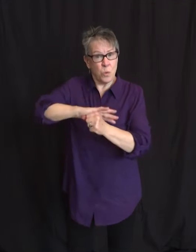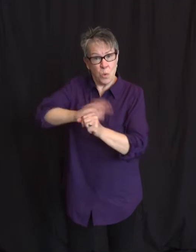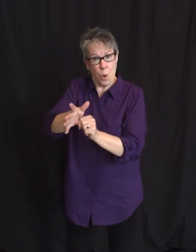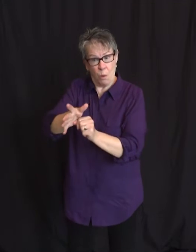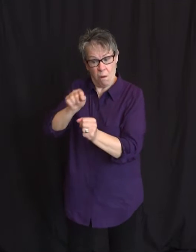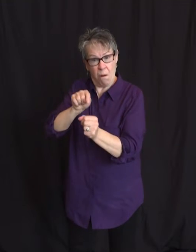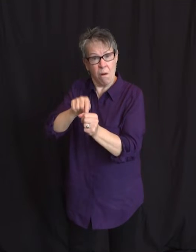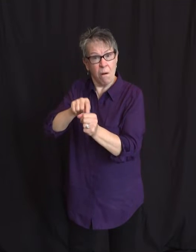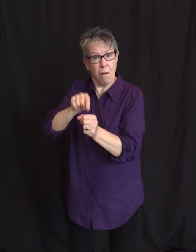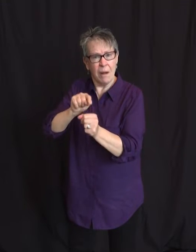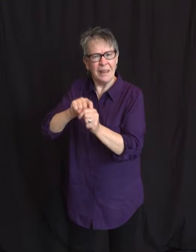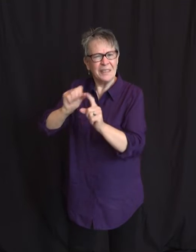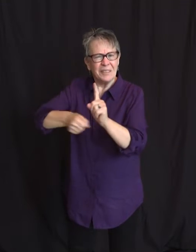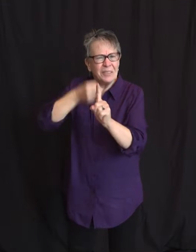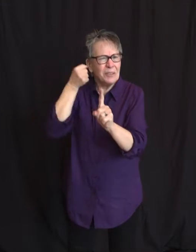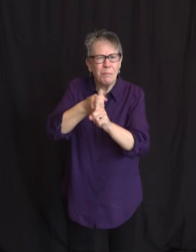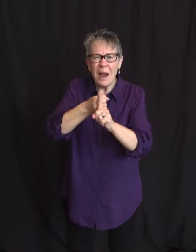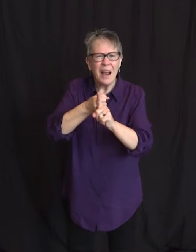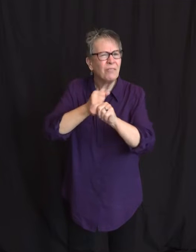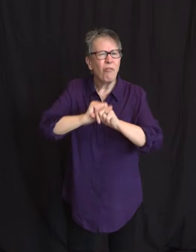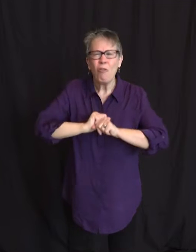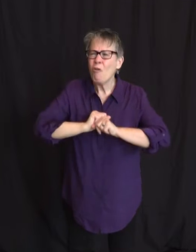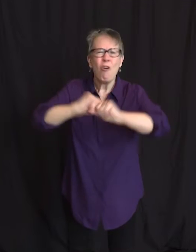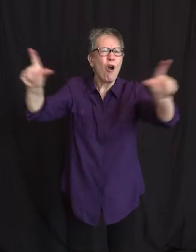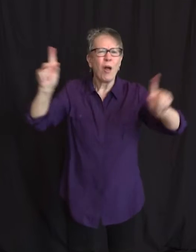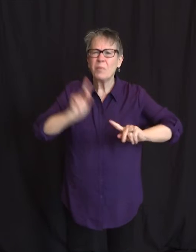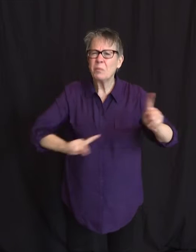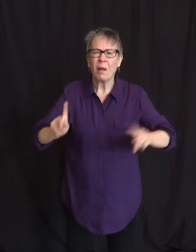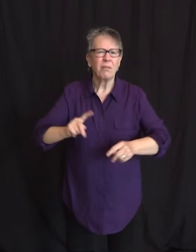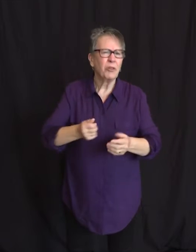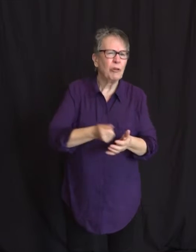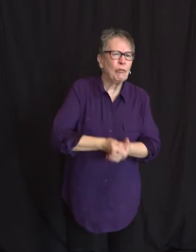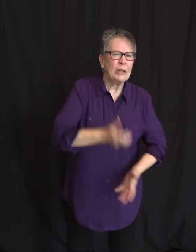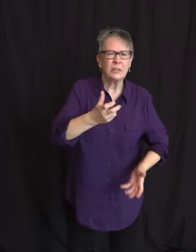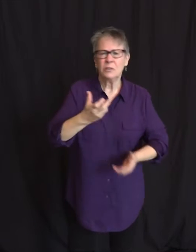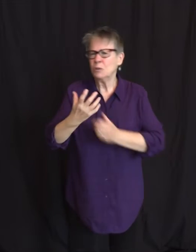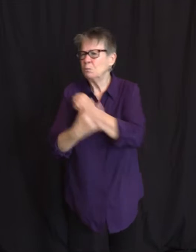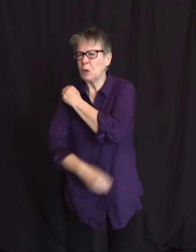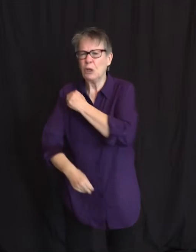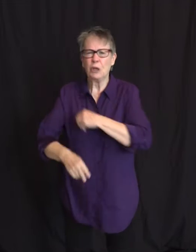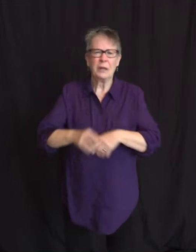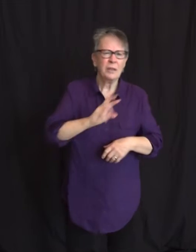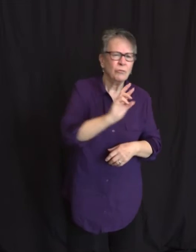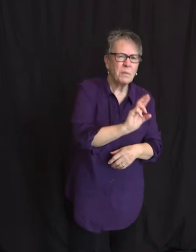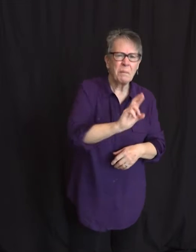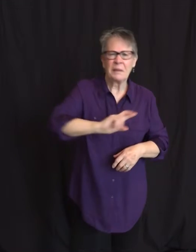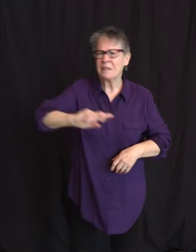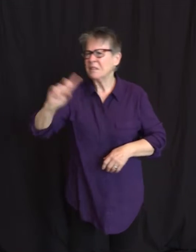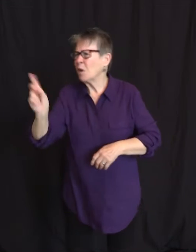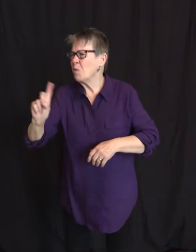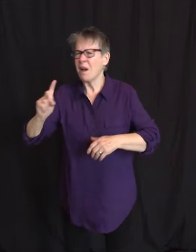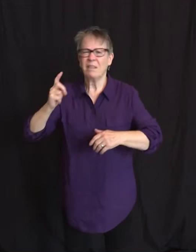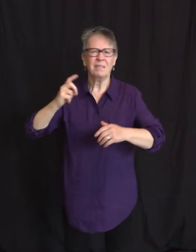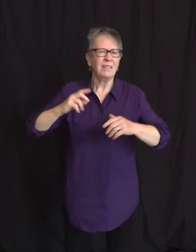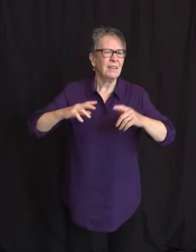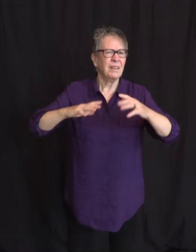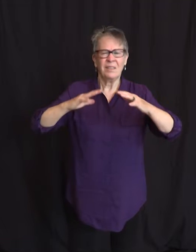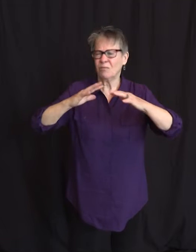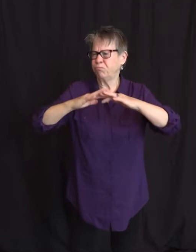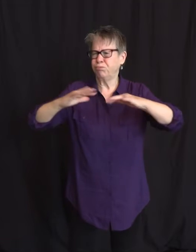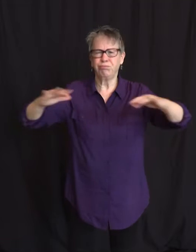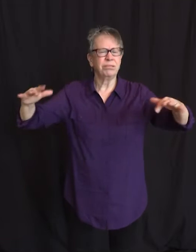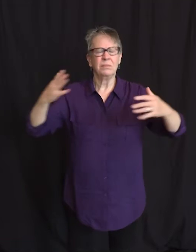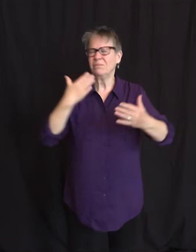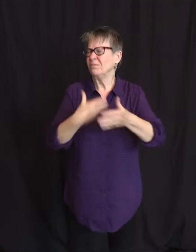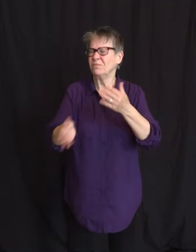reality in this state about the role of government, what government can do in the lives of